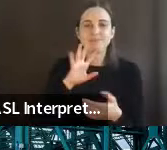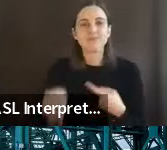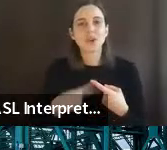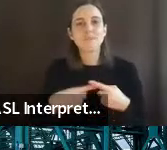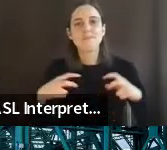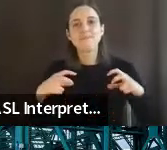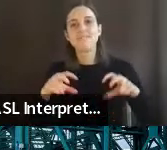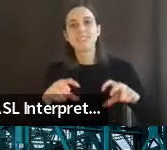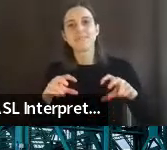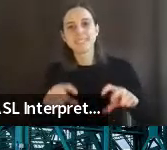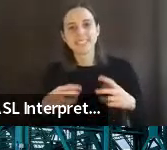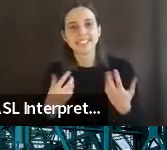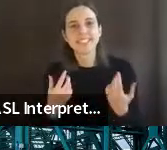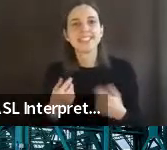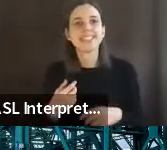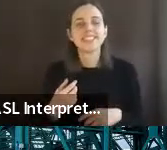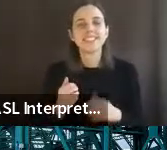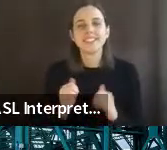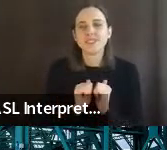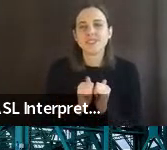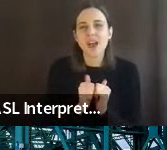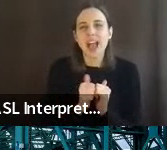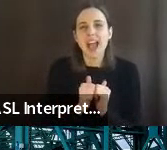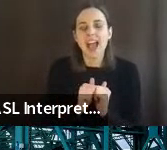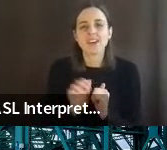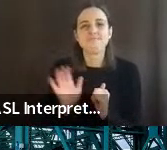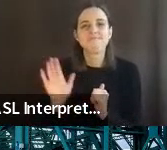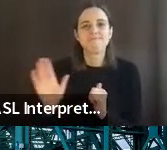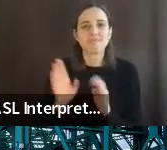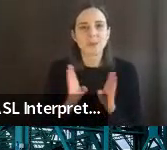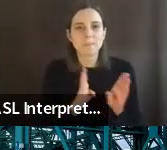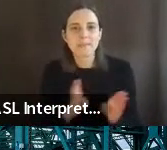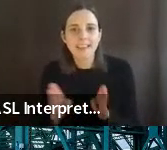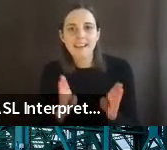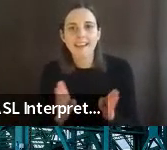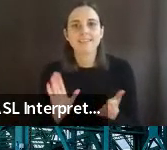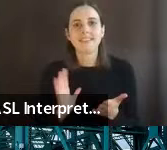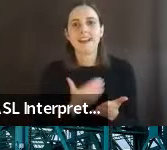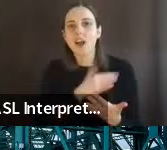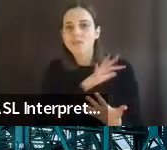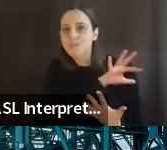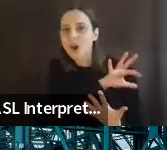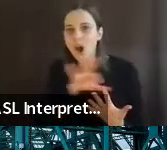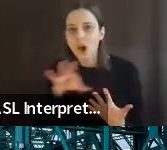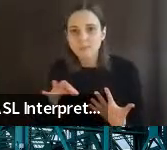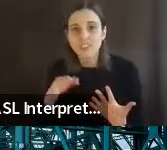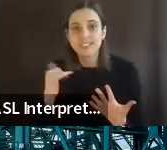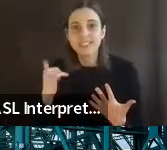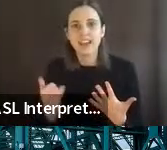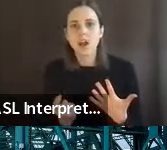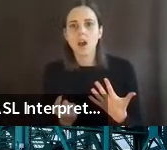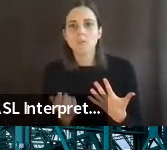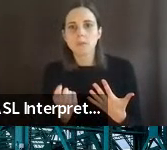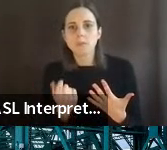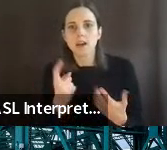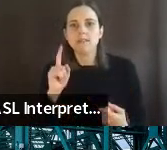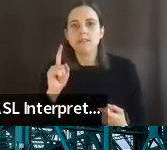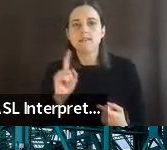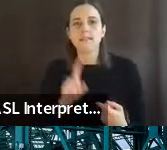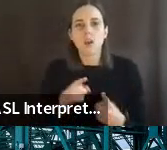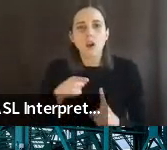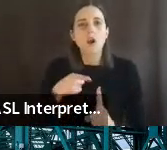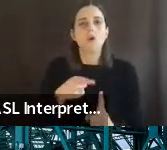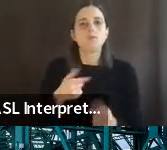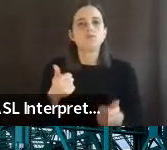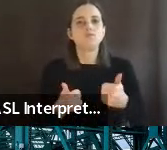those transit options are being narrowed down, winnowed down into kind of some